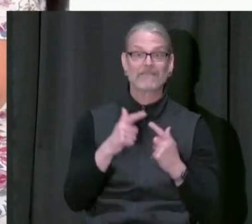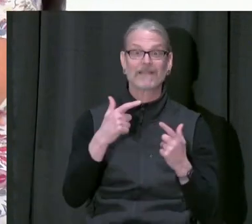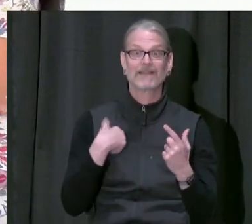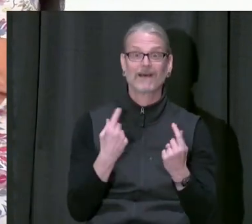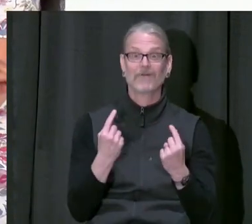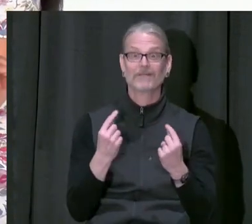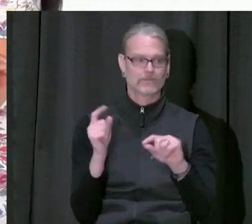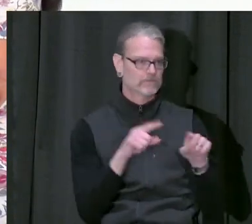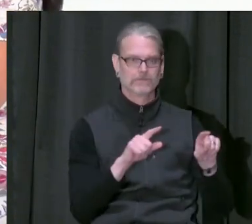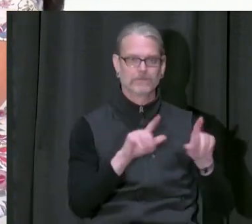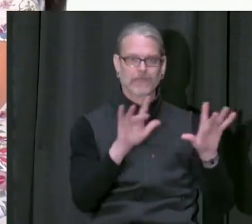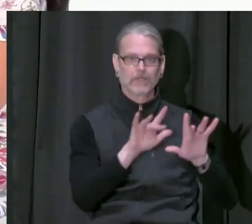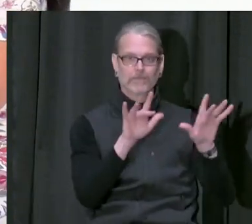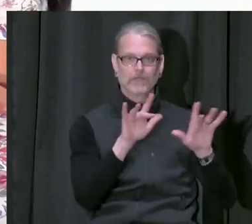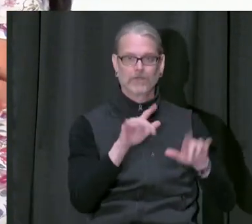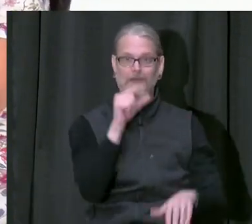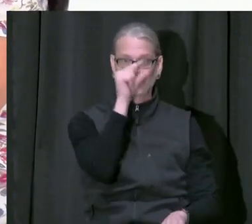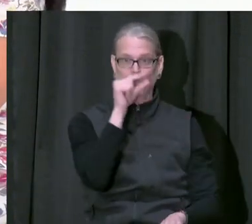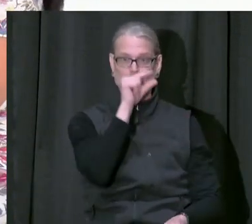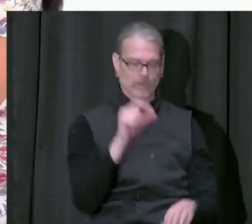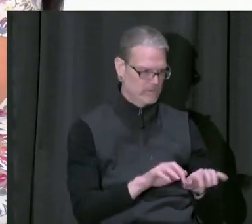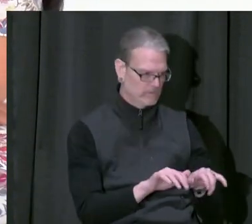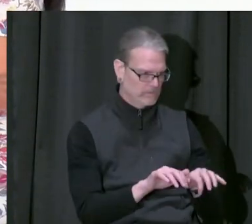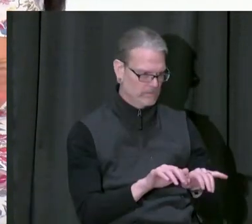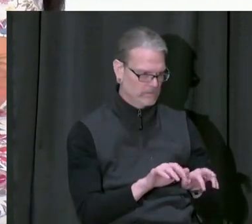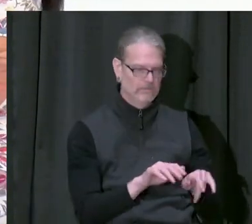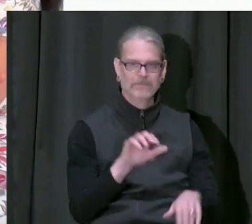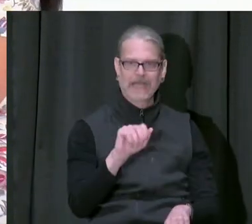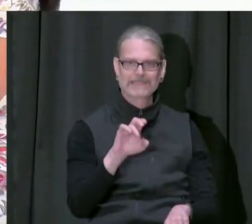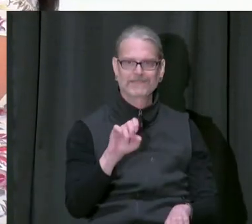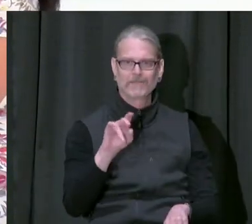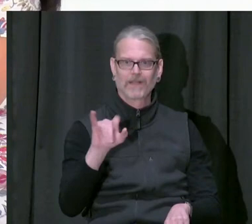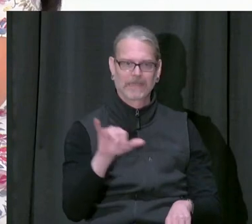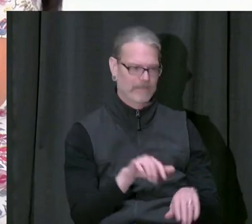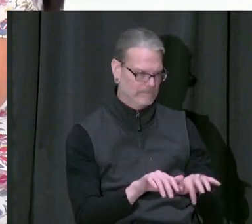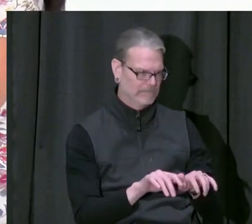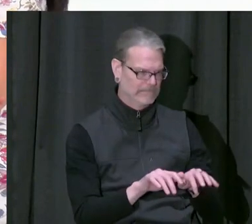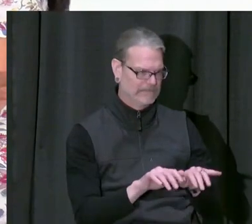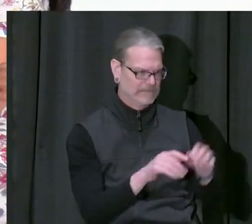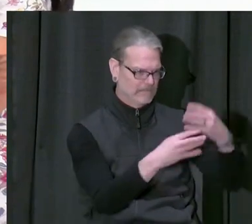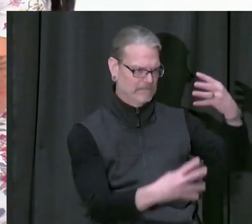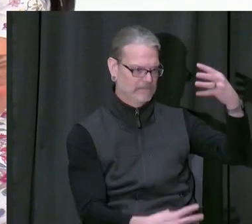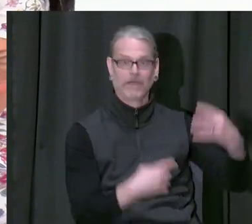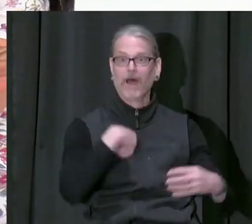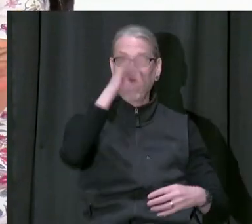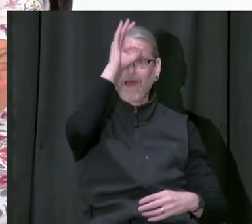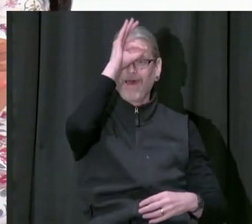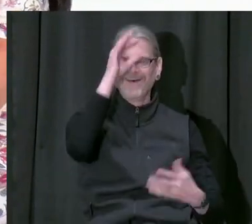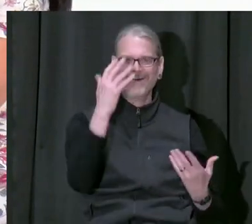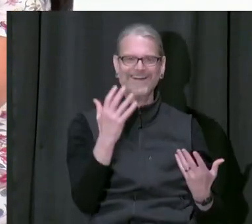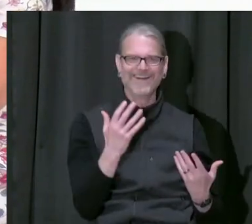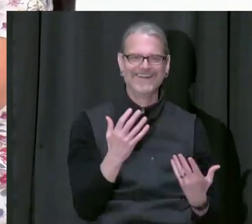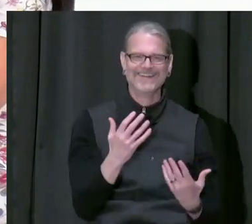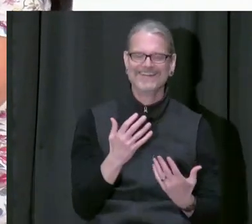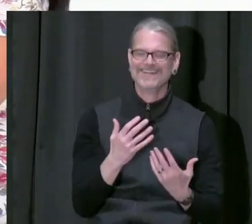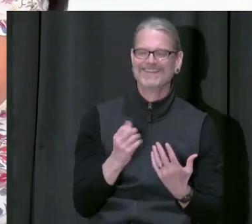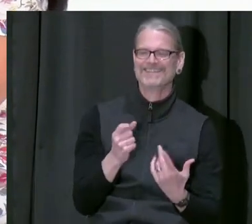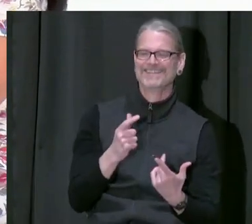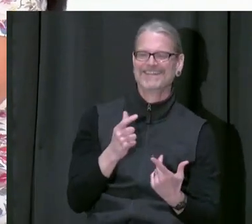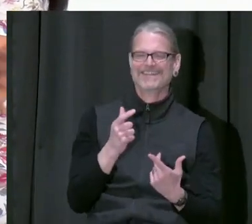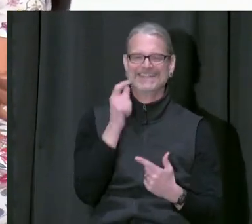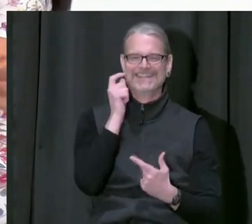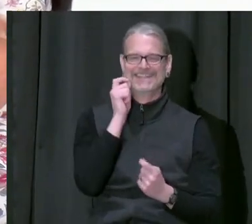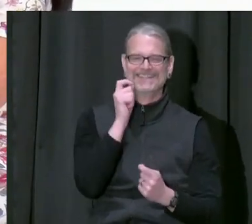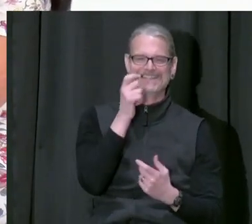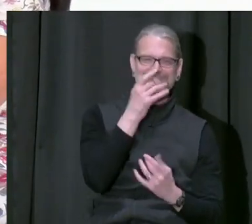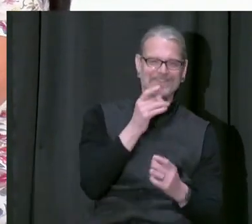accessibility. Didn't have a clue about accessibility. I didn't even know it existed, the fact that I even saw it on, you know, on your TV